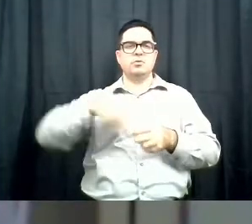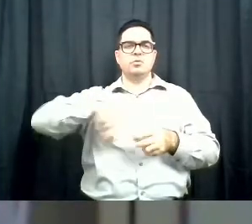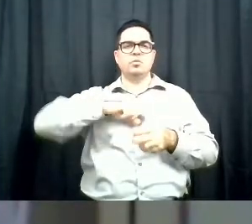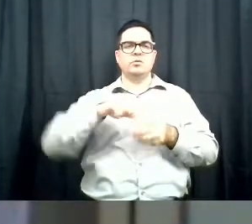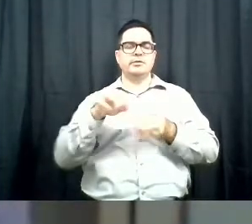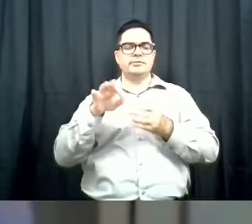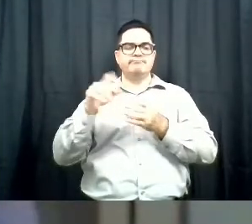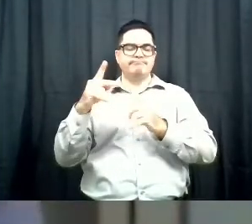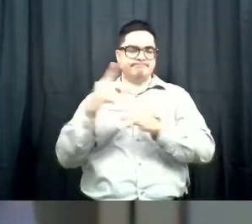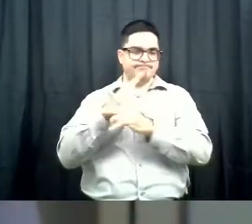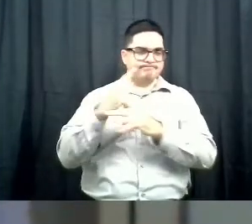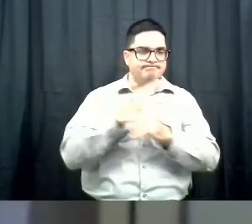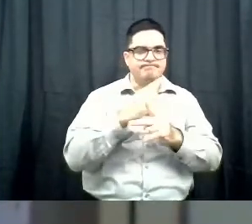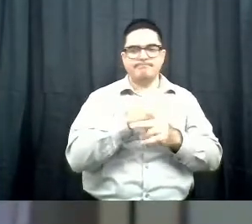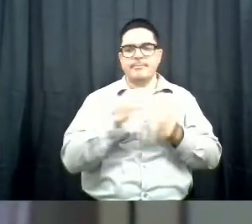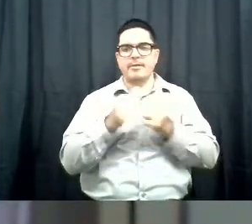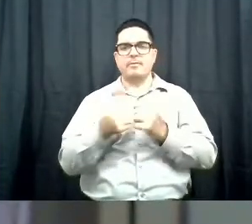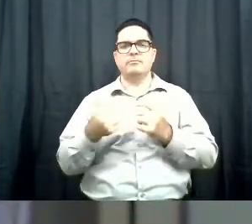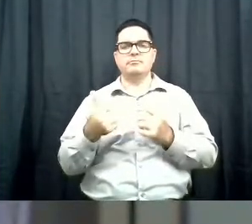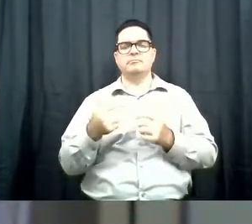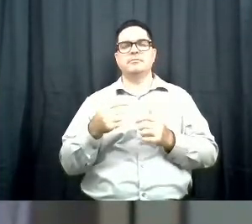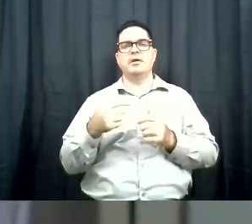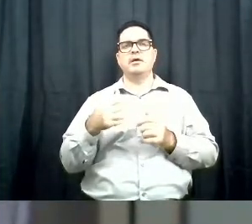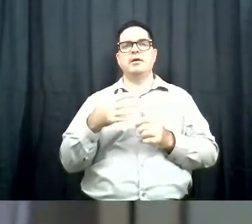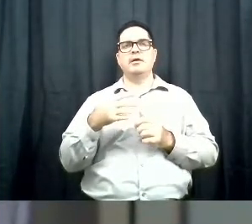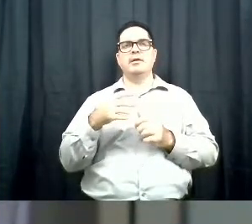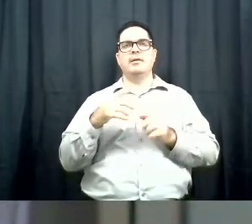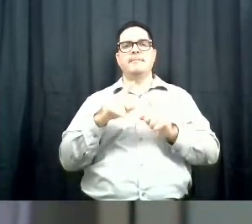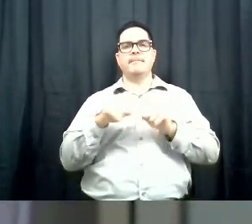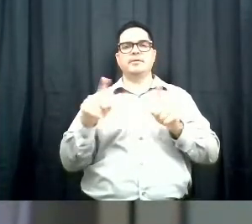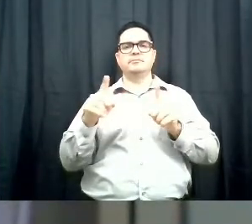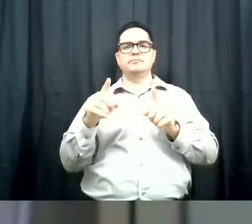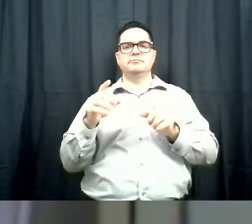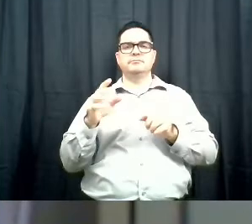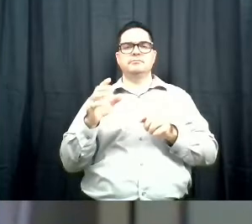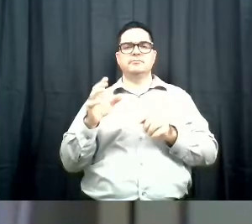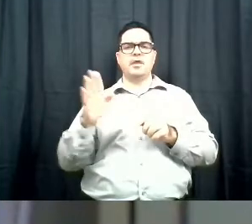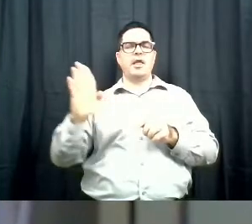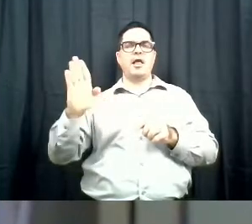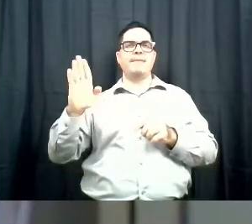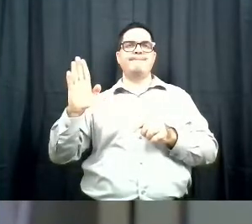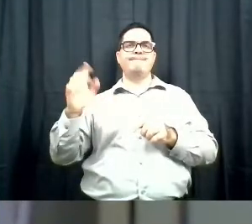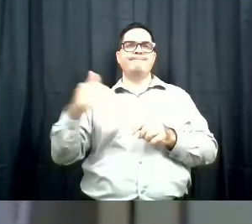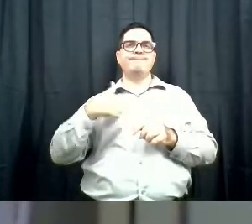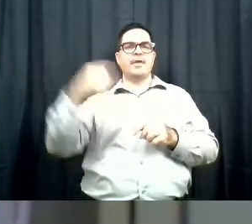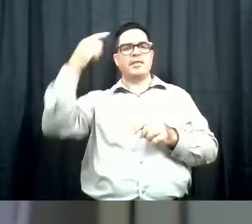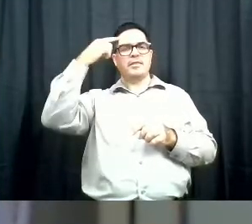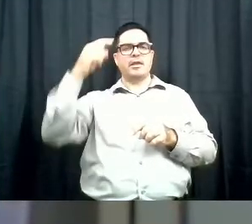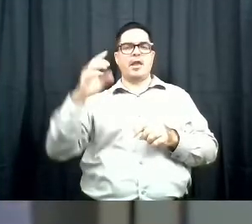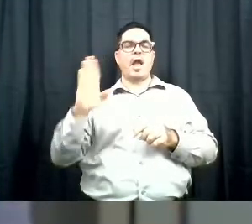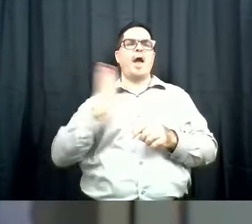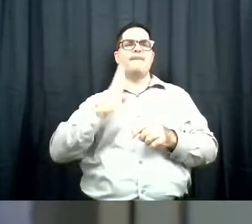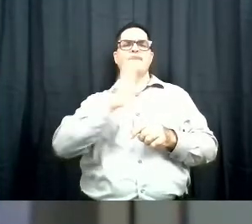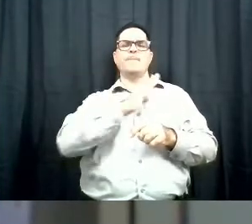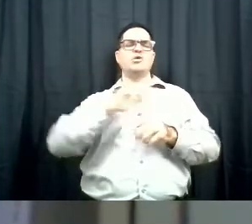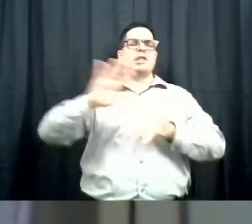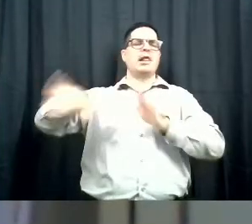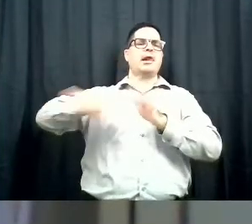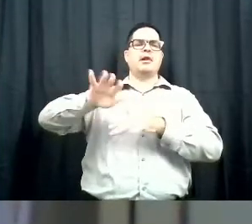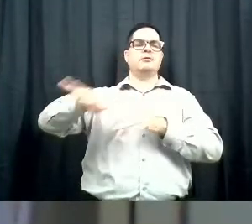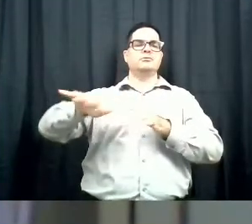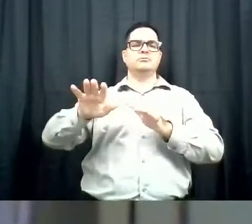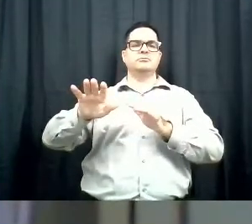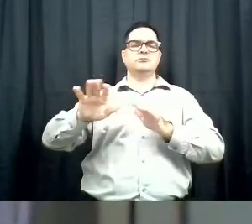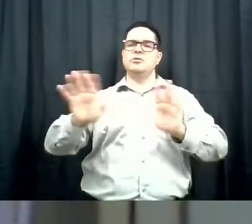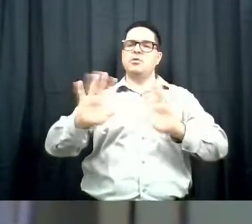But I think the point is that it's not like the board has sort of, tried to just ignore it, but it's just a legitimately very,